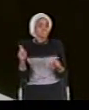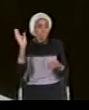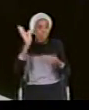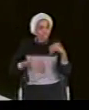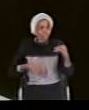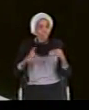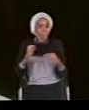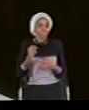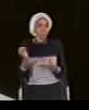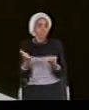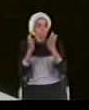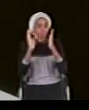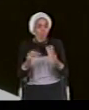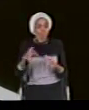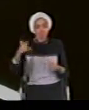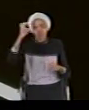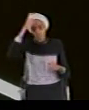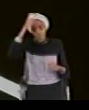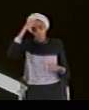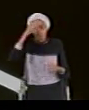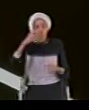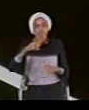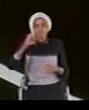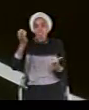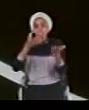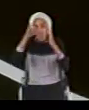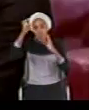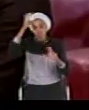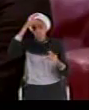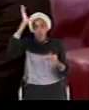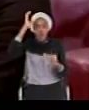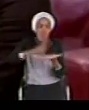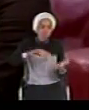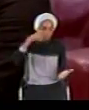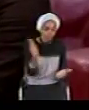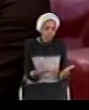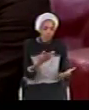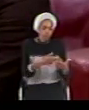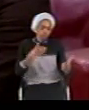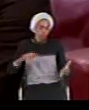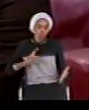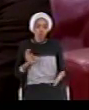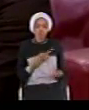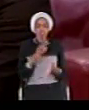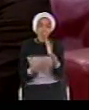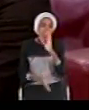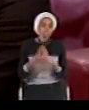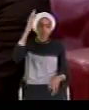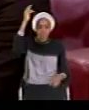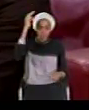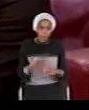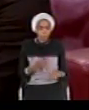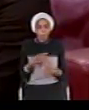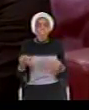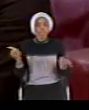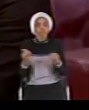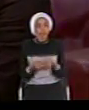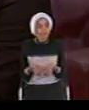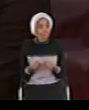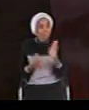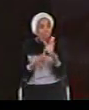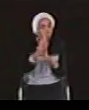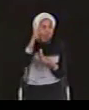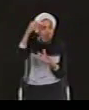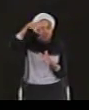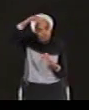the devil? They will fall before us in Jesus' name. As the Philistine fell, they will